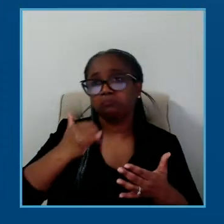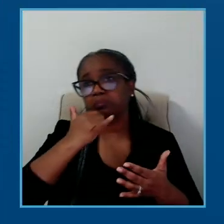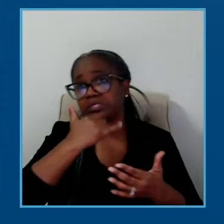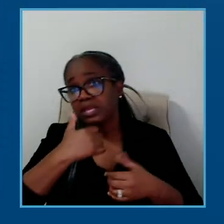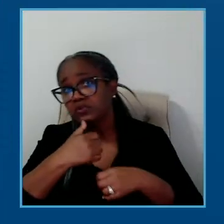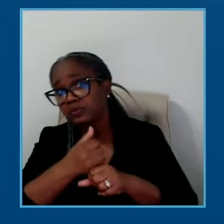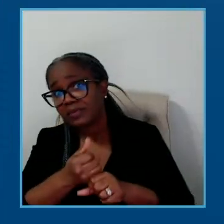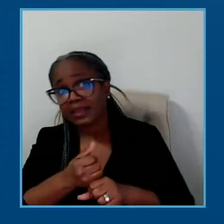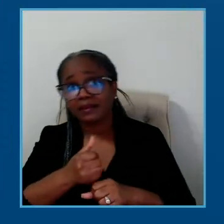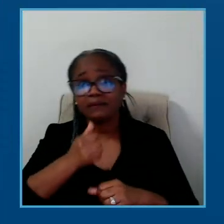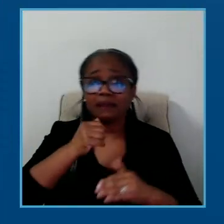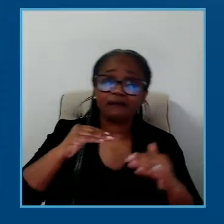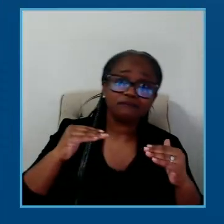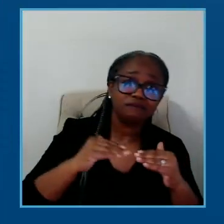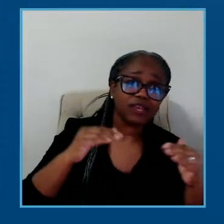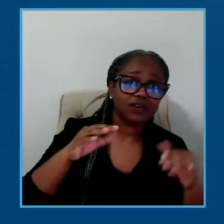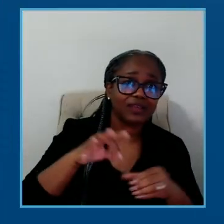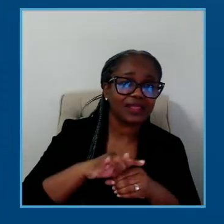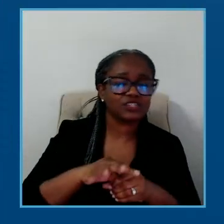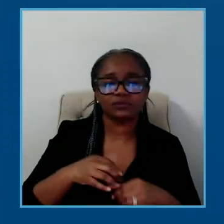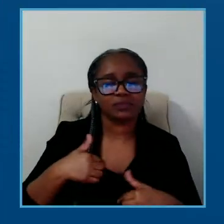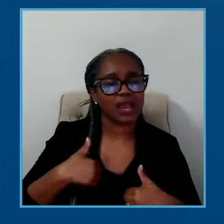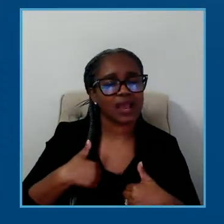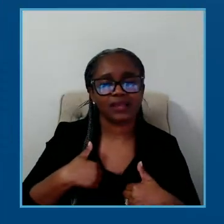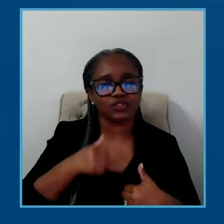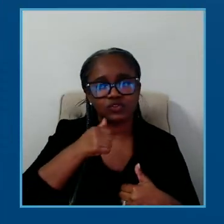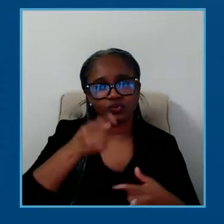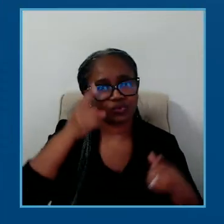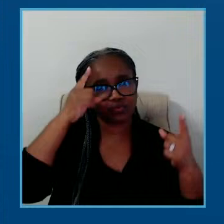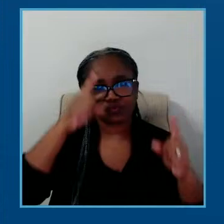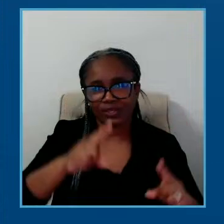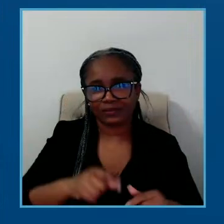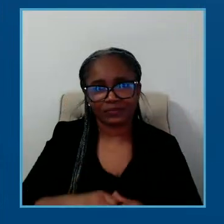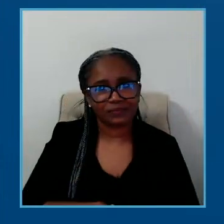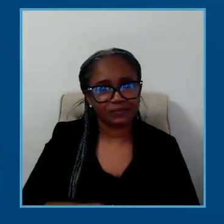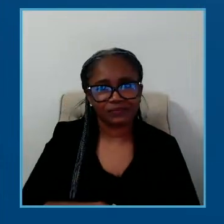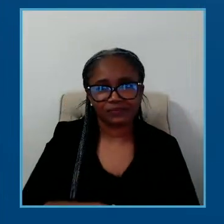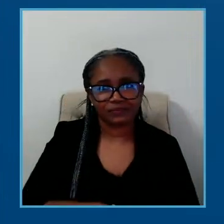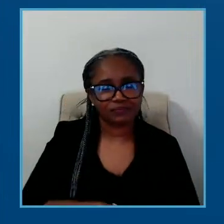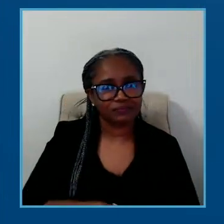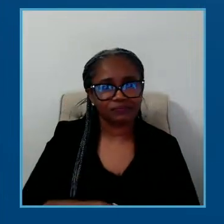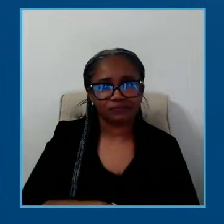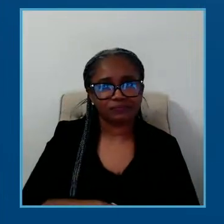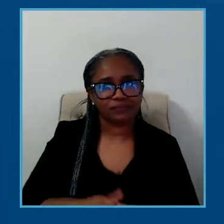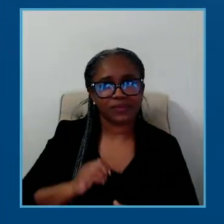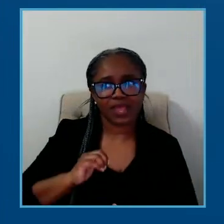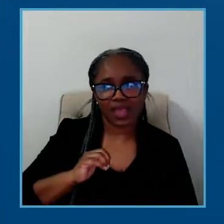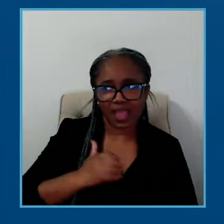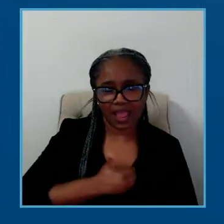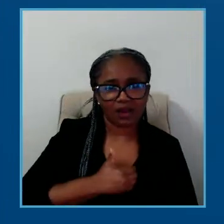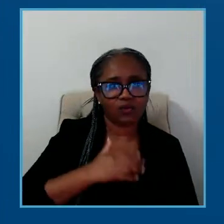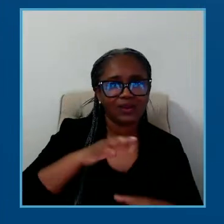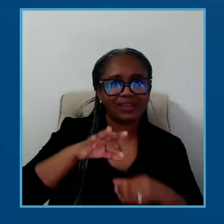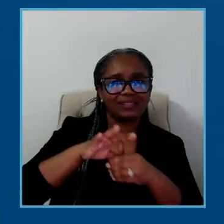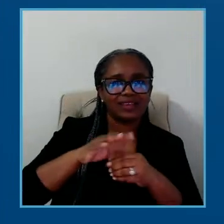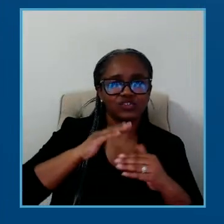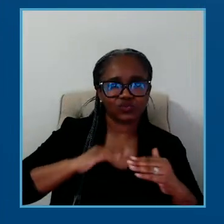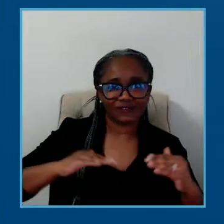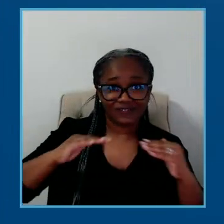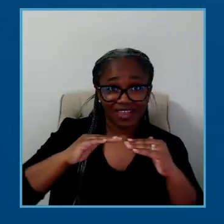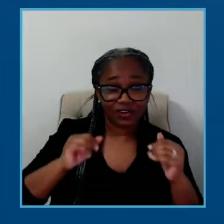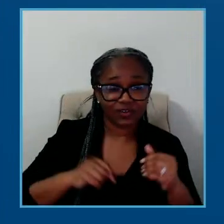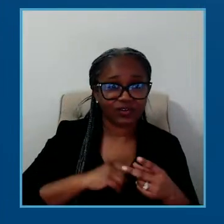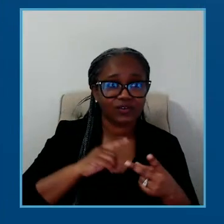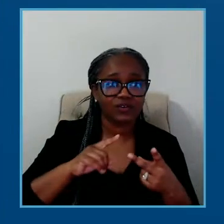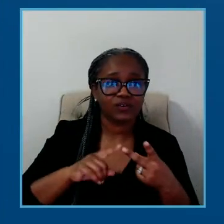wanted to actually dispute that. I think our elections were fair. It was clear what we were